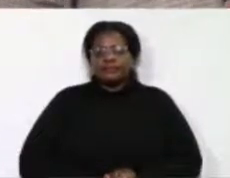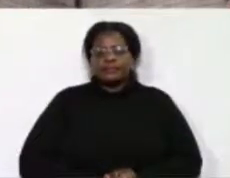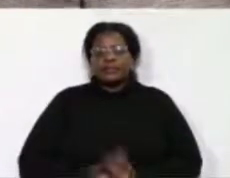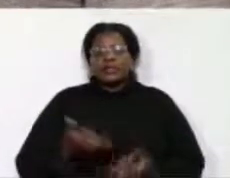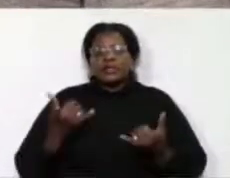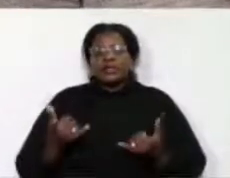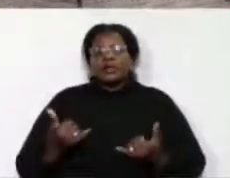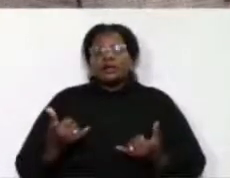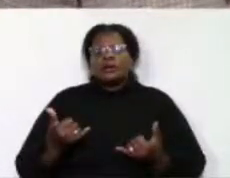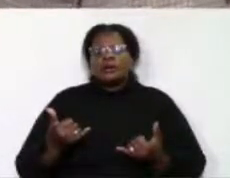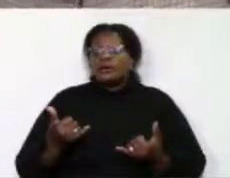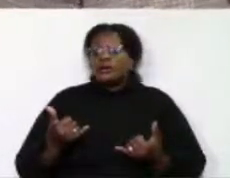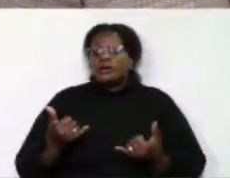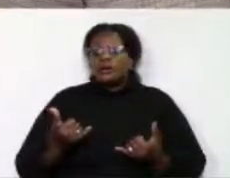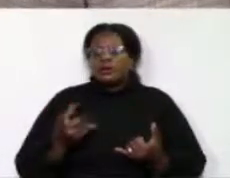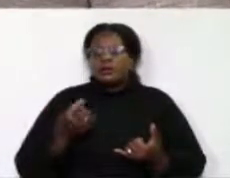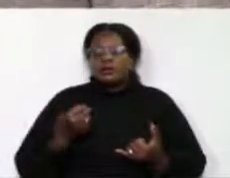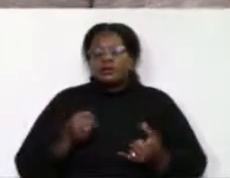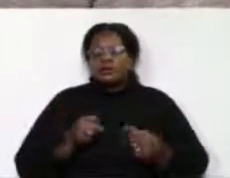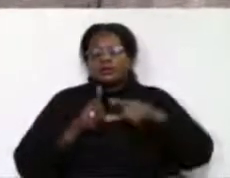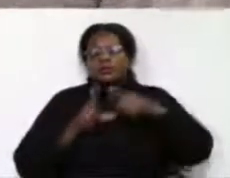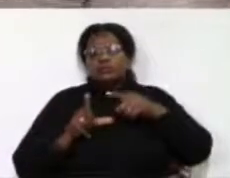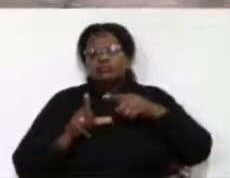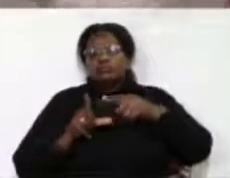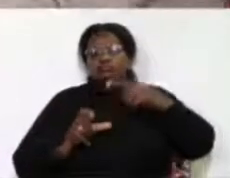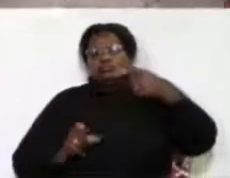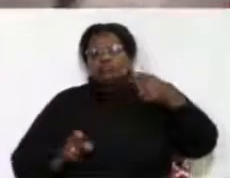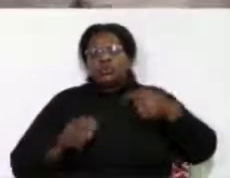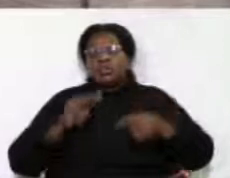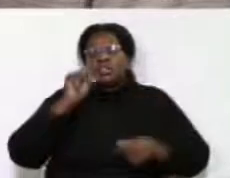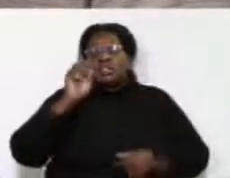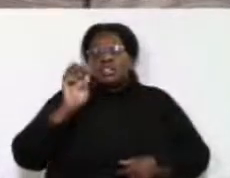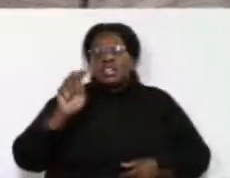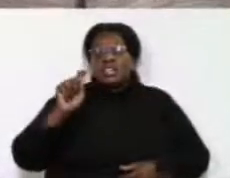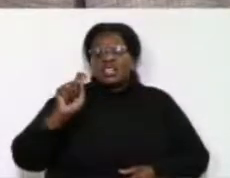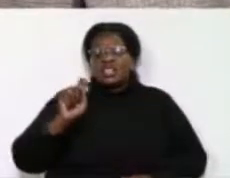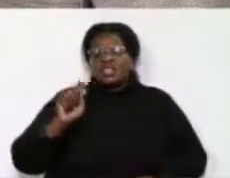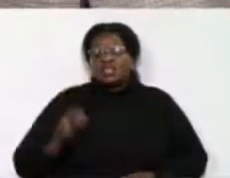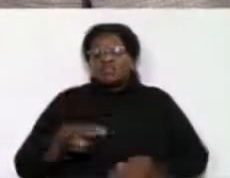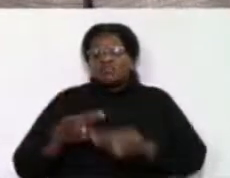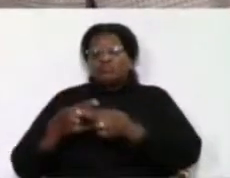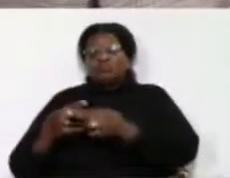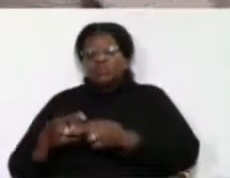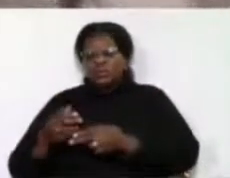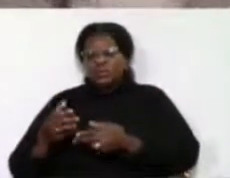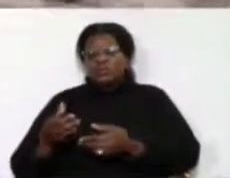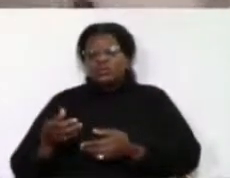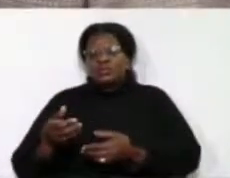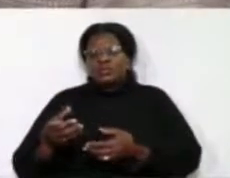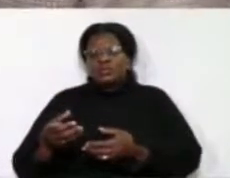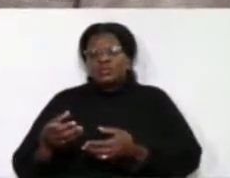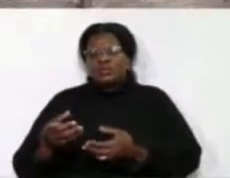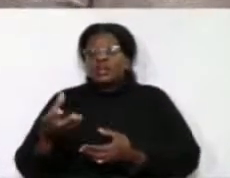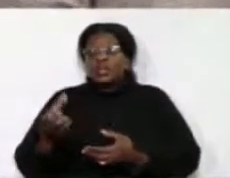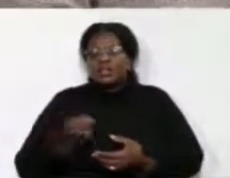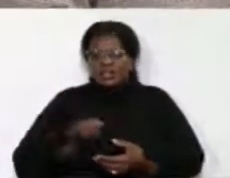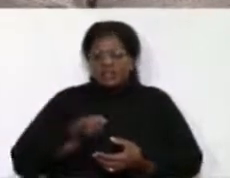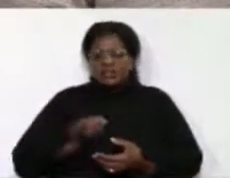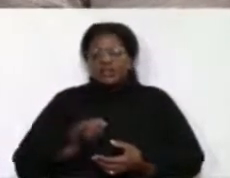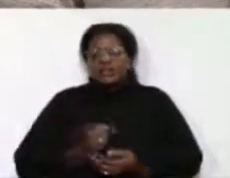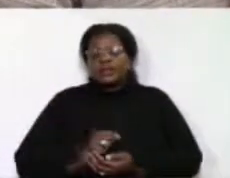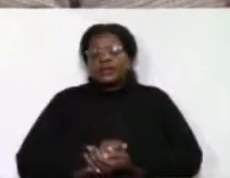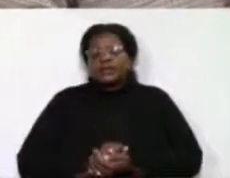net receivables. Net receivables are, we've distributed a lot of invoices to people and they haven't paid us yet, but we expect them to pay us. So